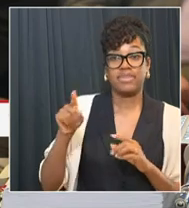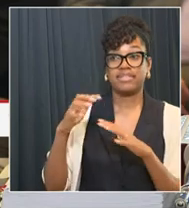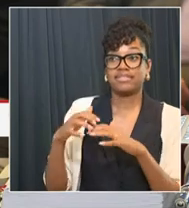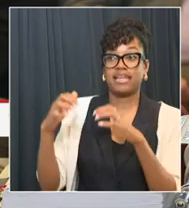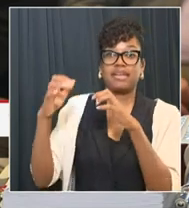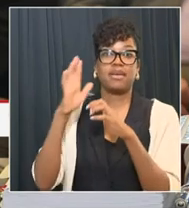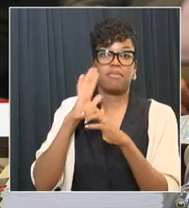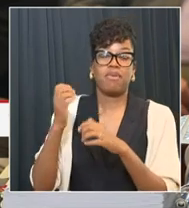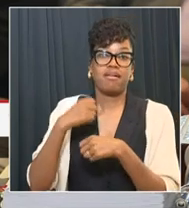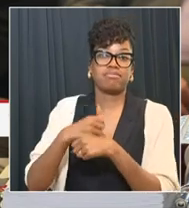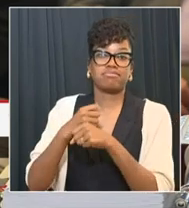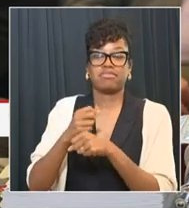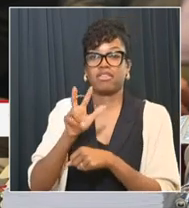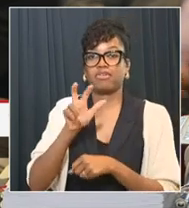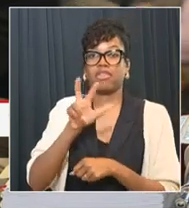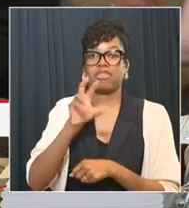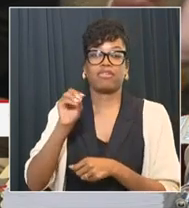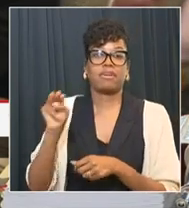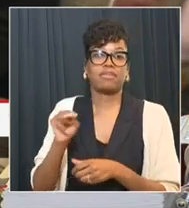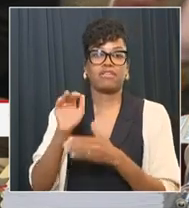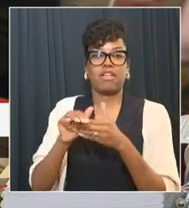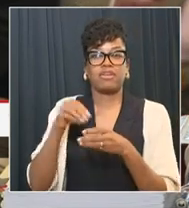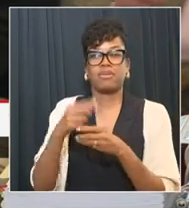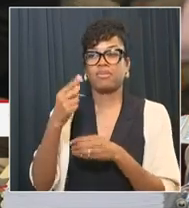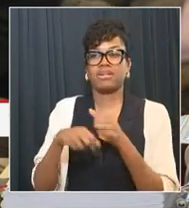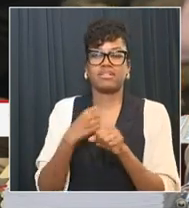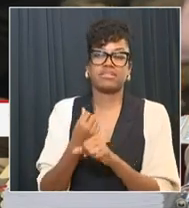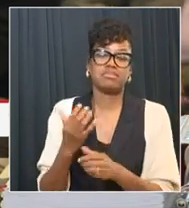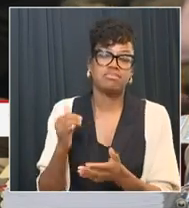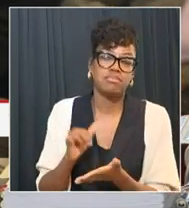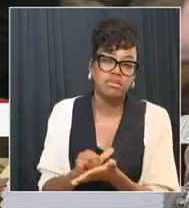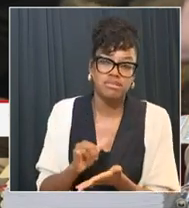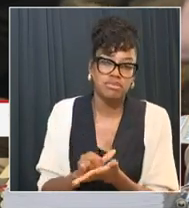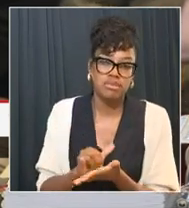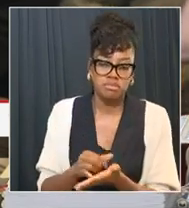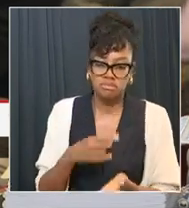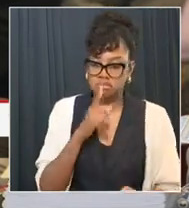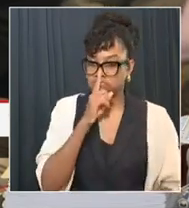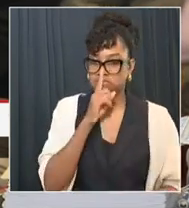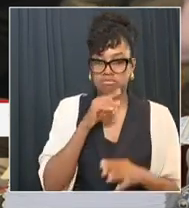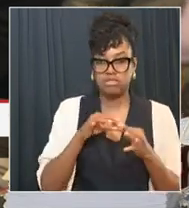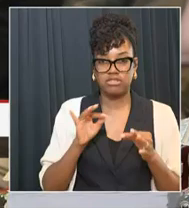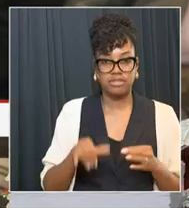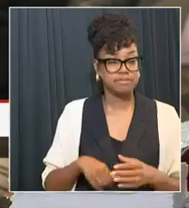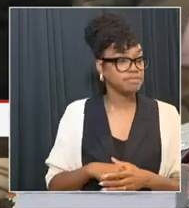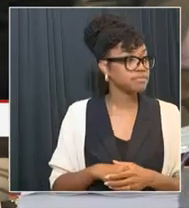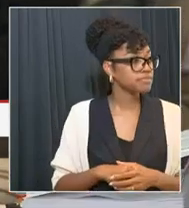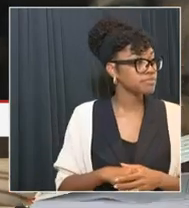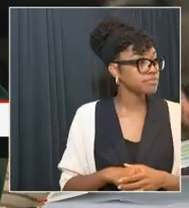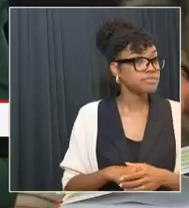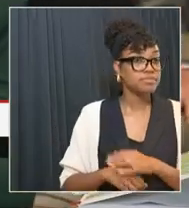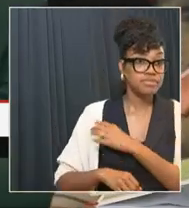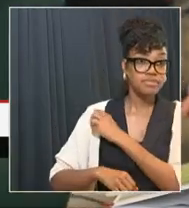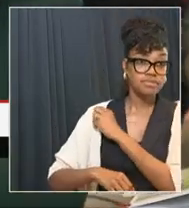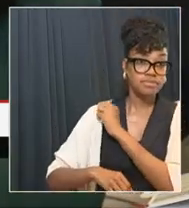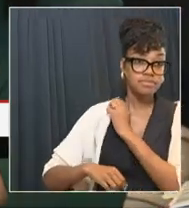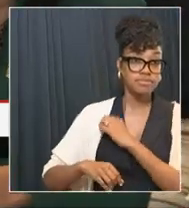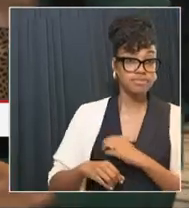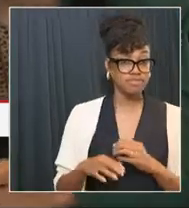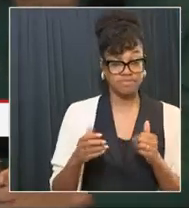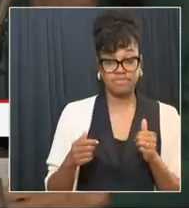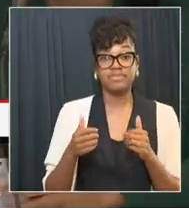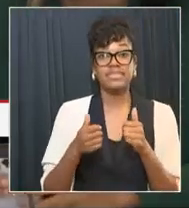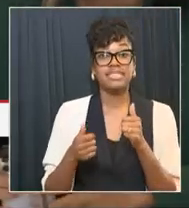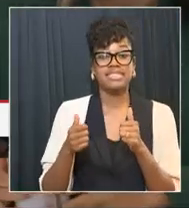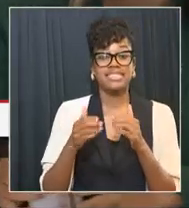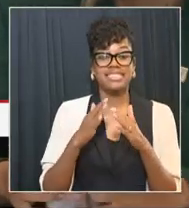1 year. That's not the argument. The only thing I would add, Mayor, is sort of highlighting something